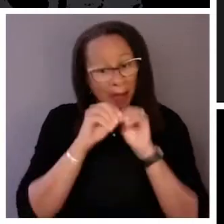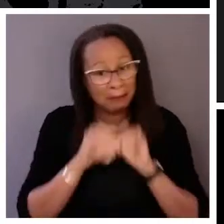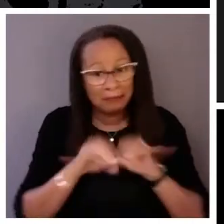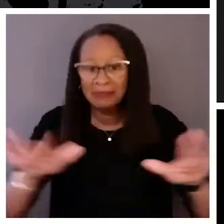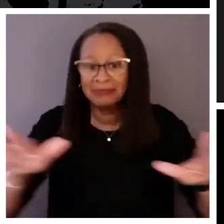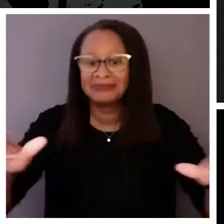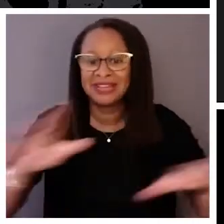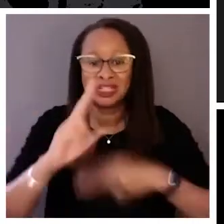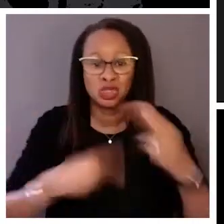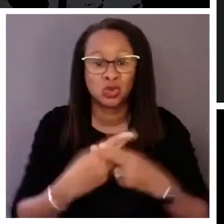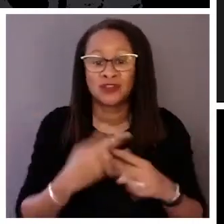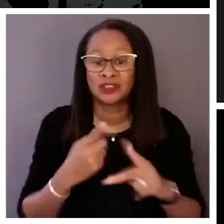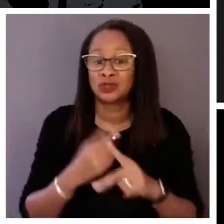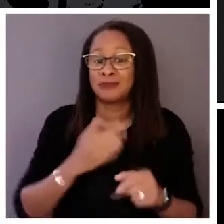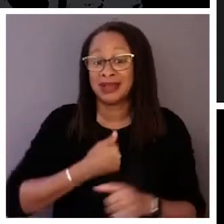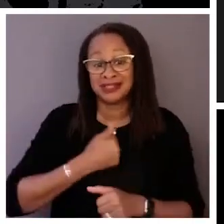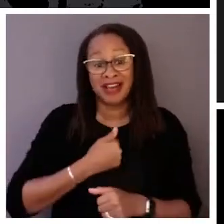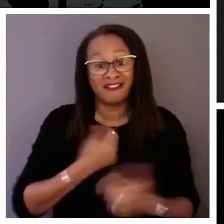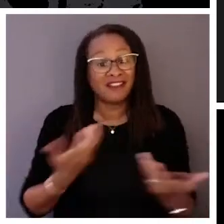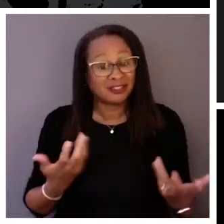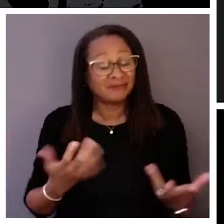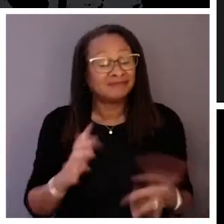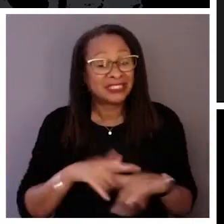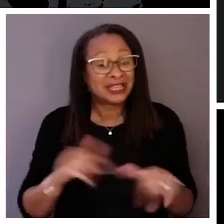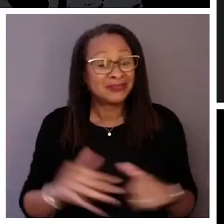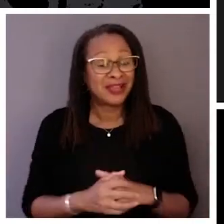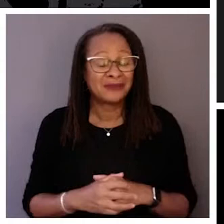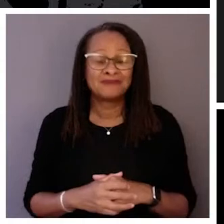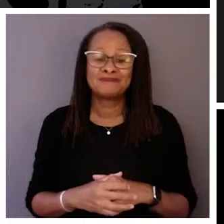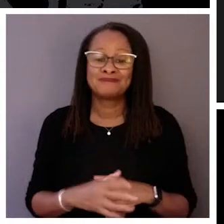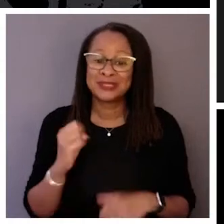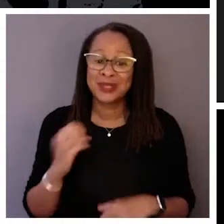out in the universe and to myself. So